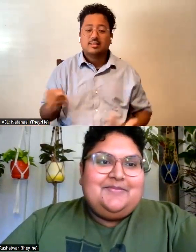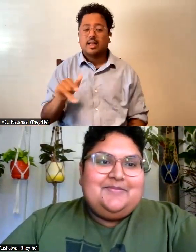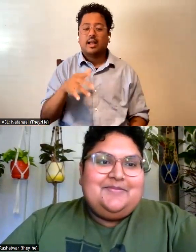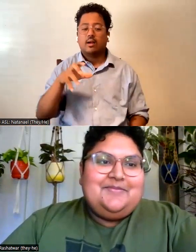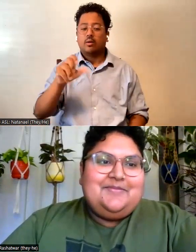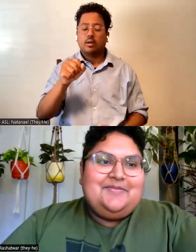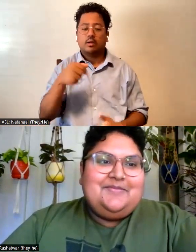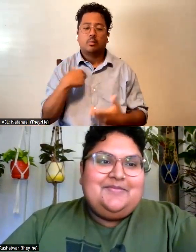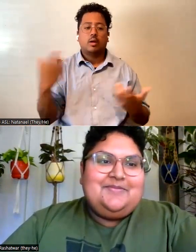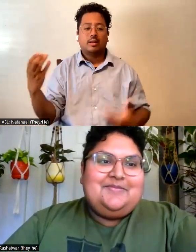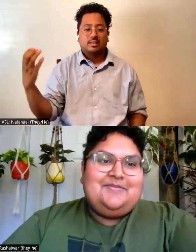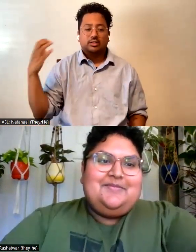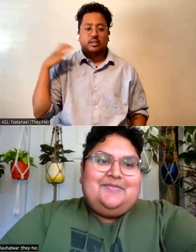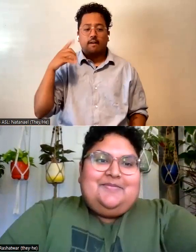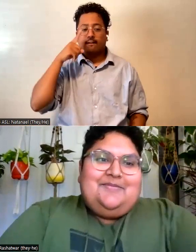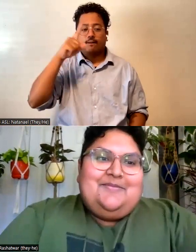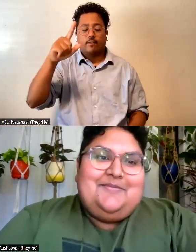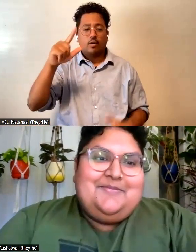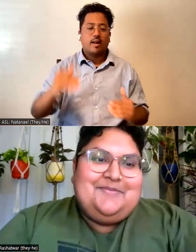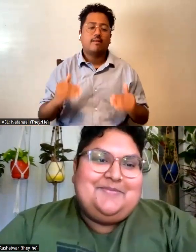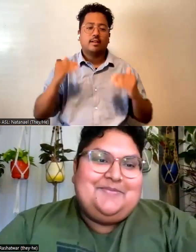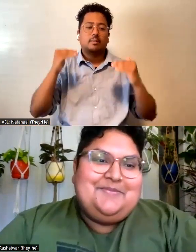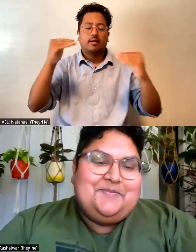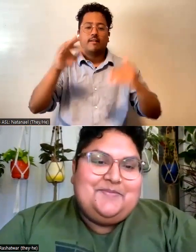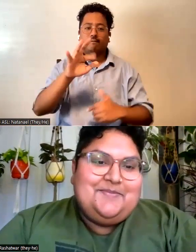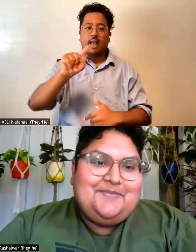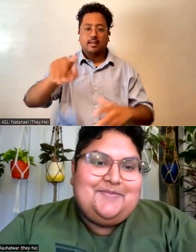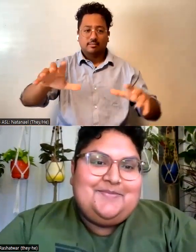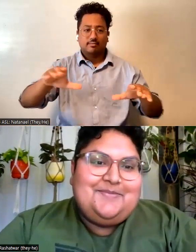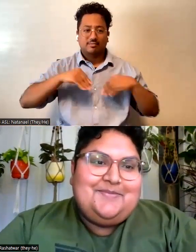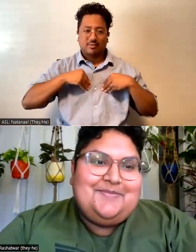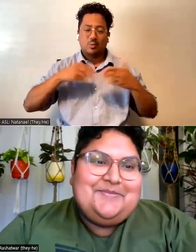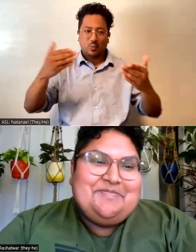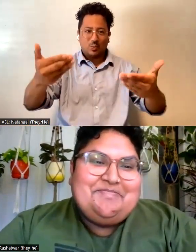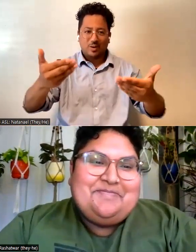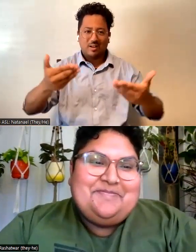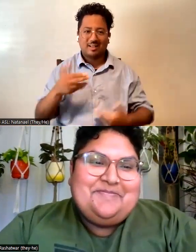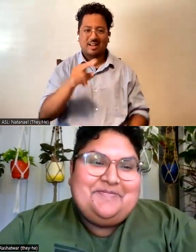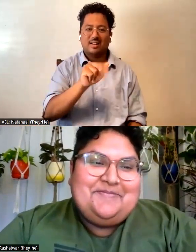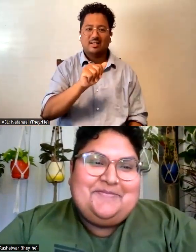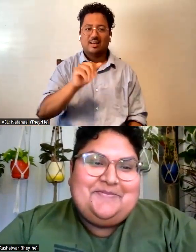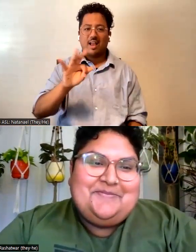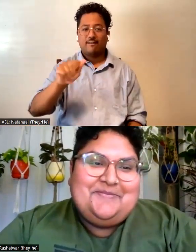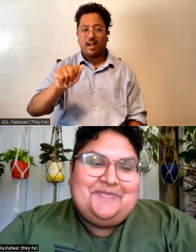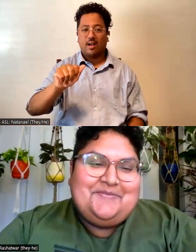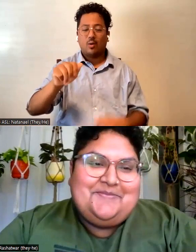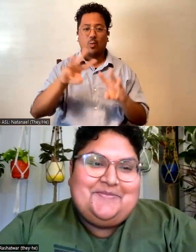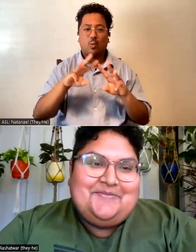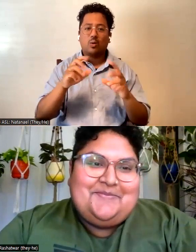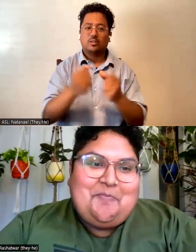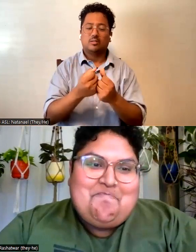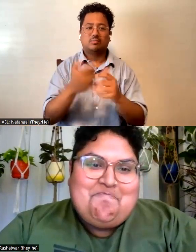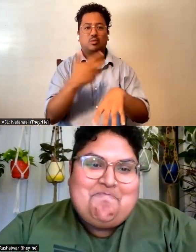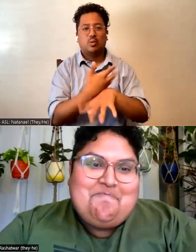National Association to Advance Fat Acceptance, and welcome to the NAAFA webinar series. Today we are joined by two very